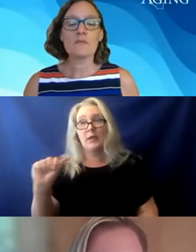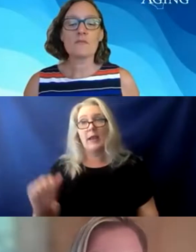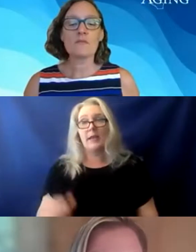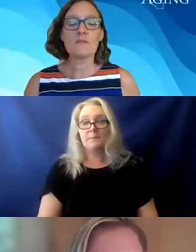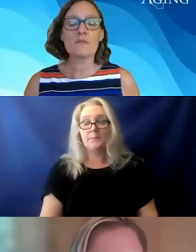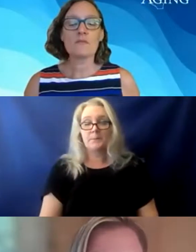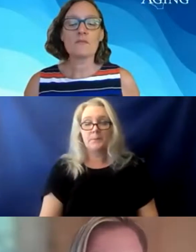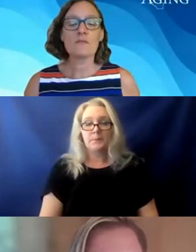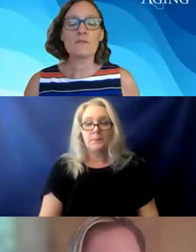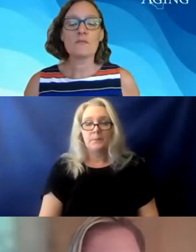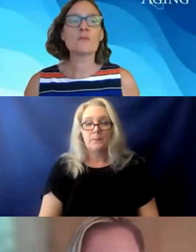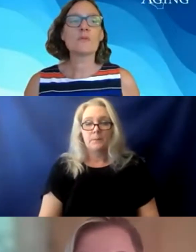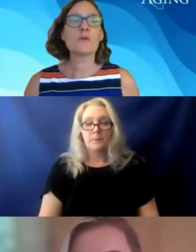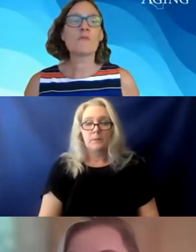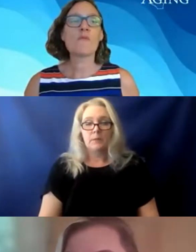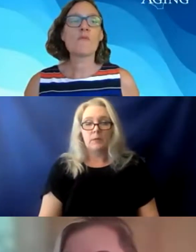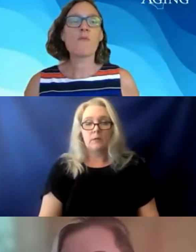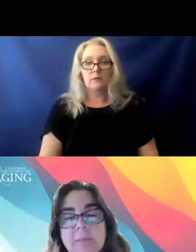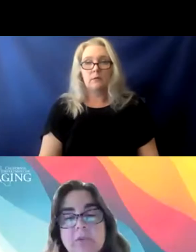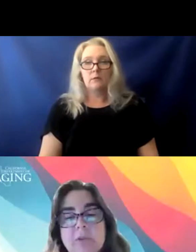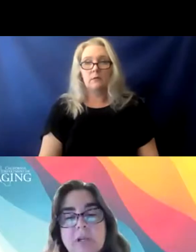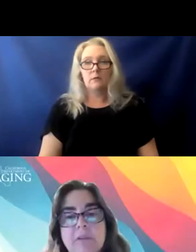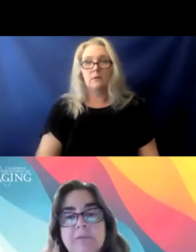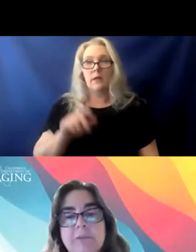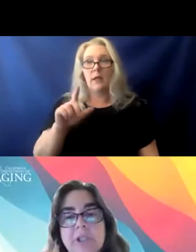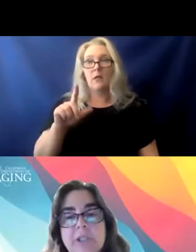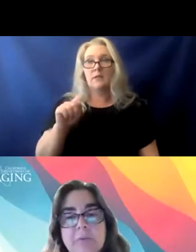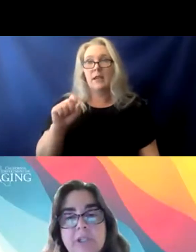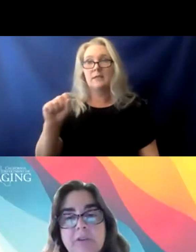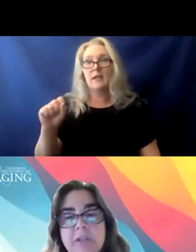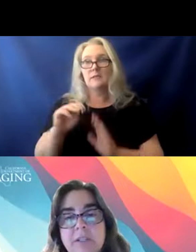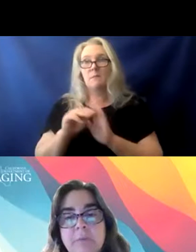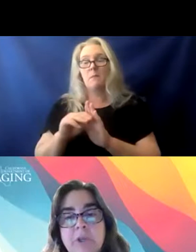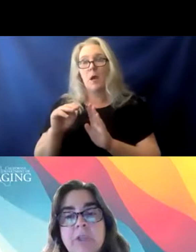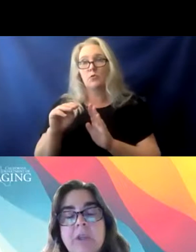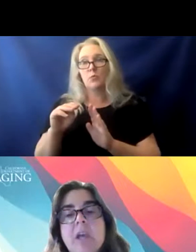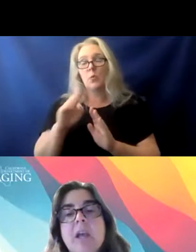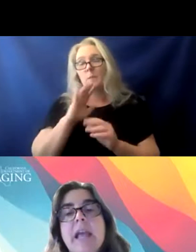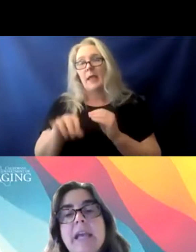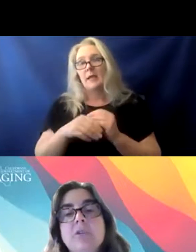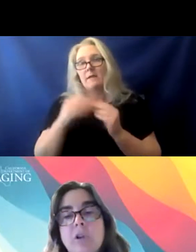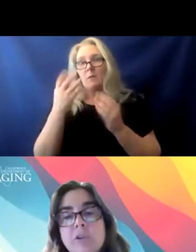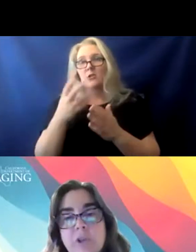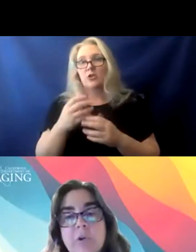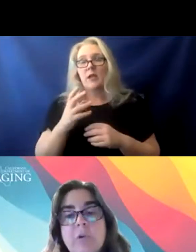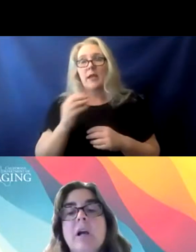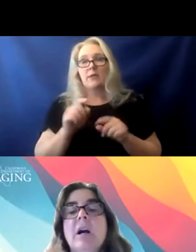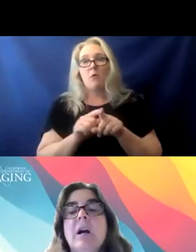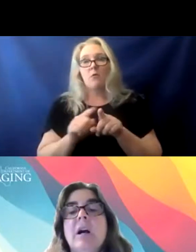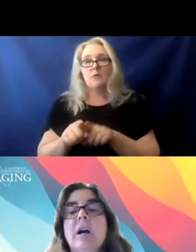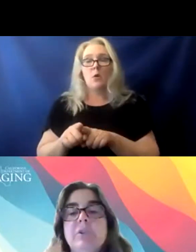We are going to be adding information from the LTSS module of CHIS, which I know Kathleen is familiar with, and